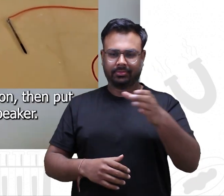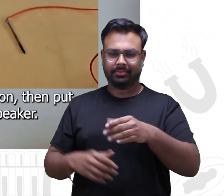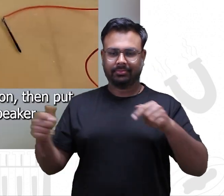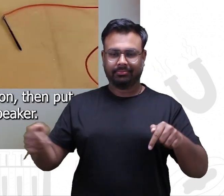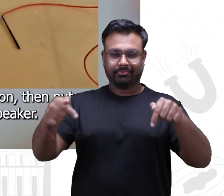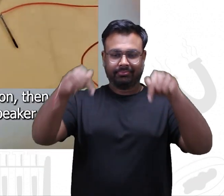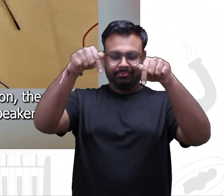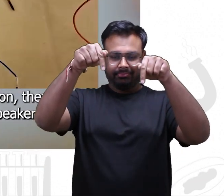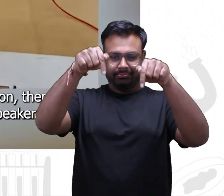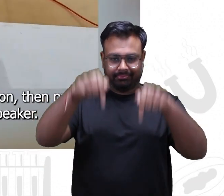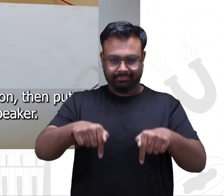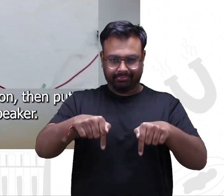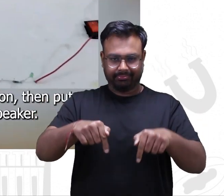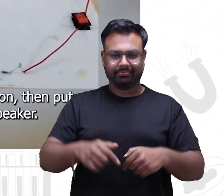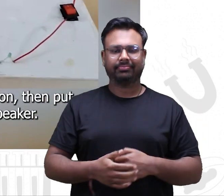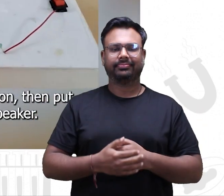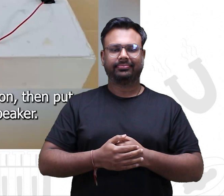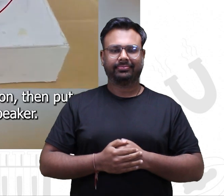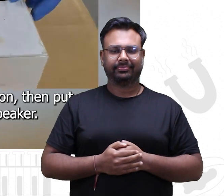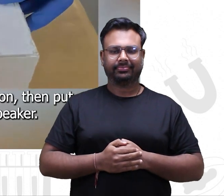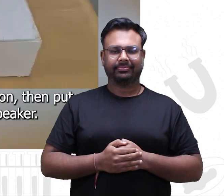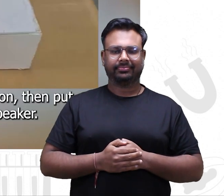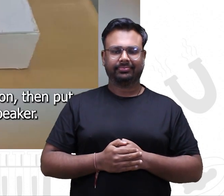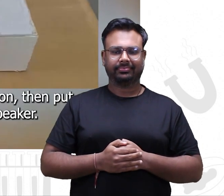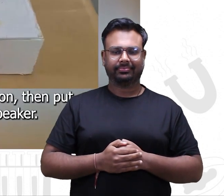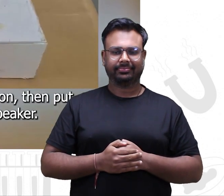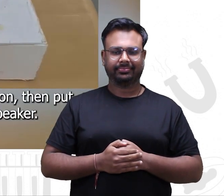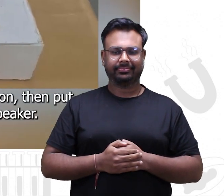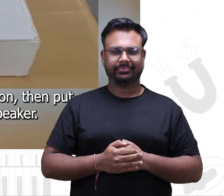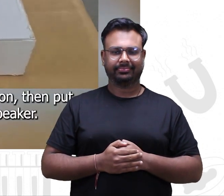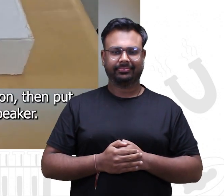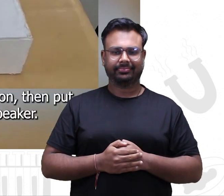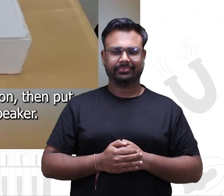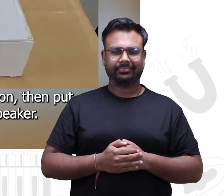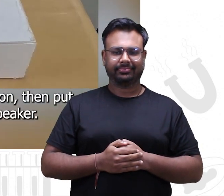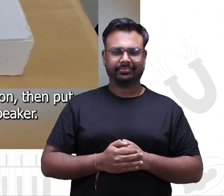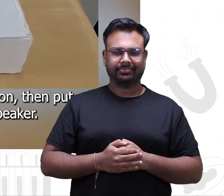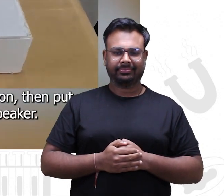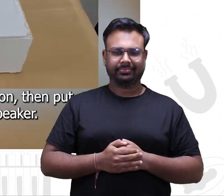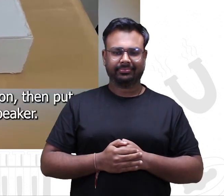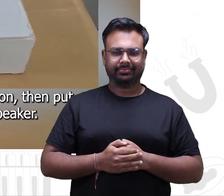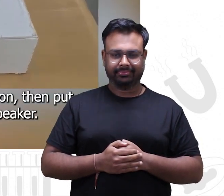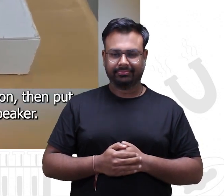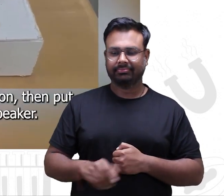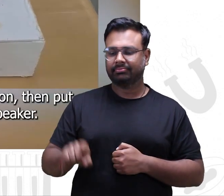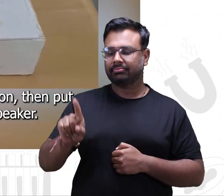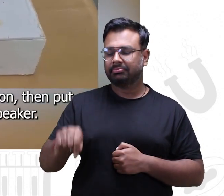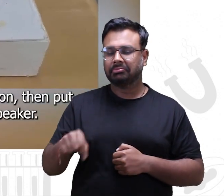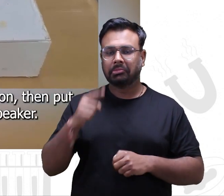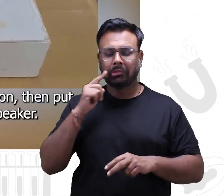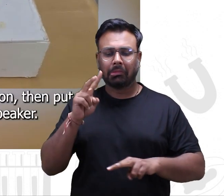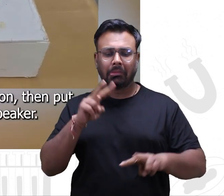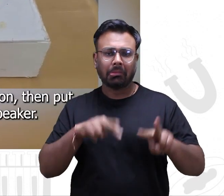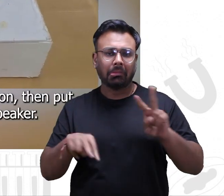alcohol solution and add 40 ml of alcohol solution. Then put the nails into the solution and space them